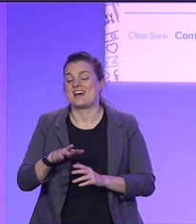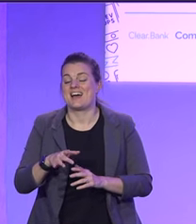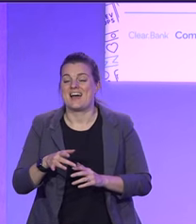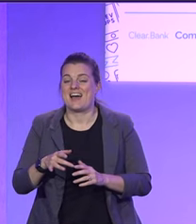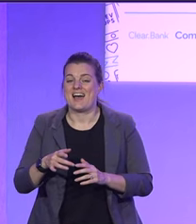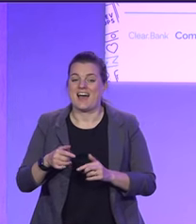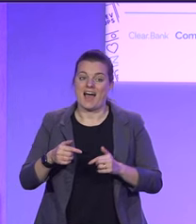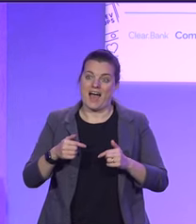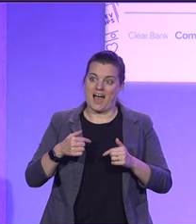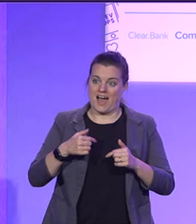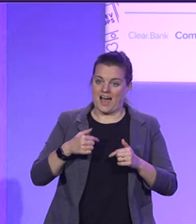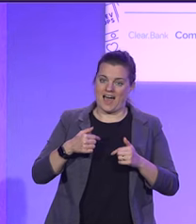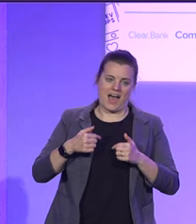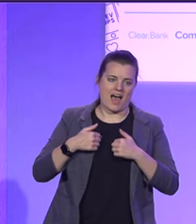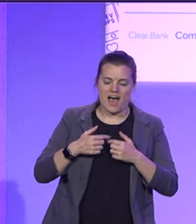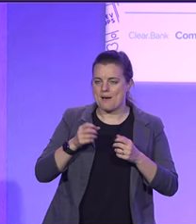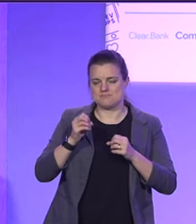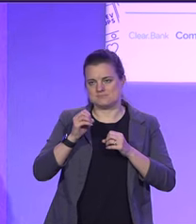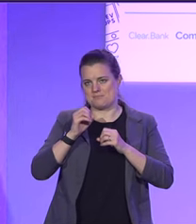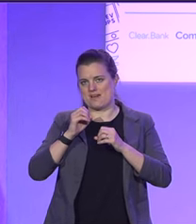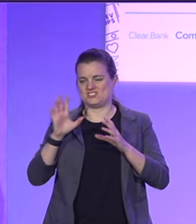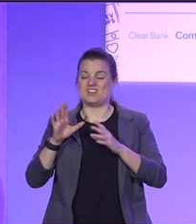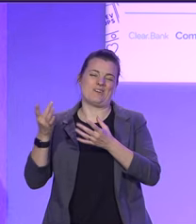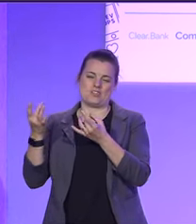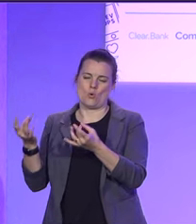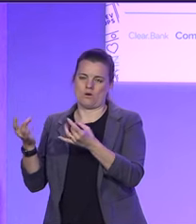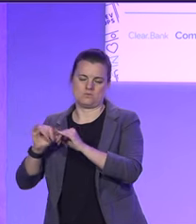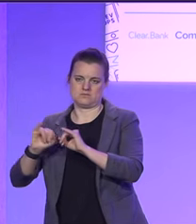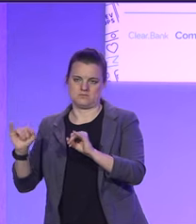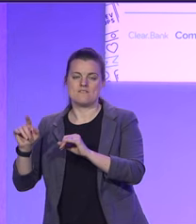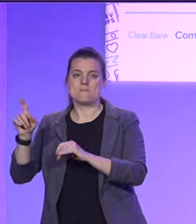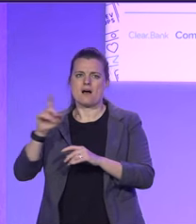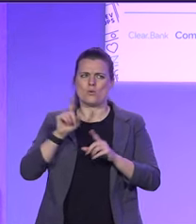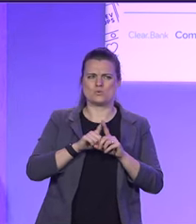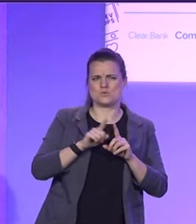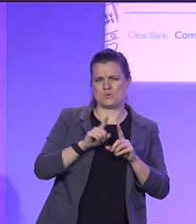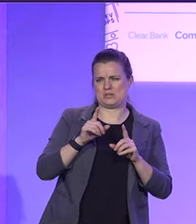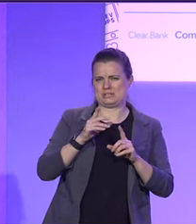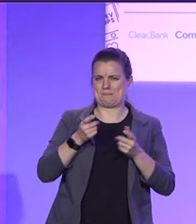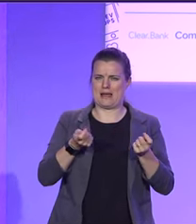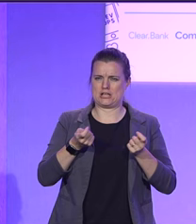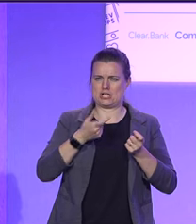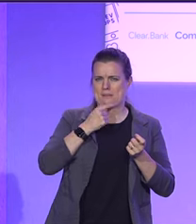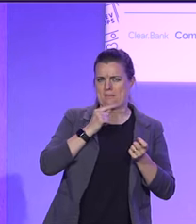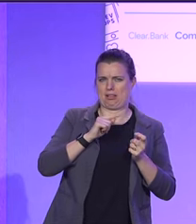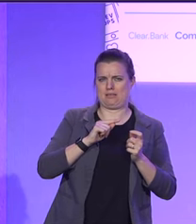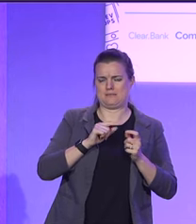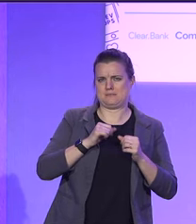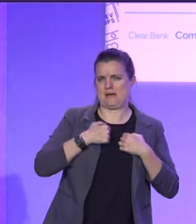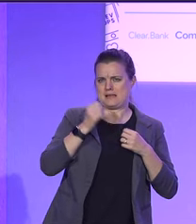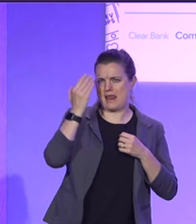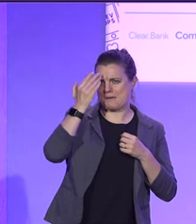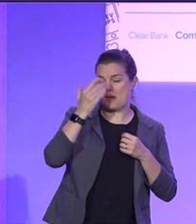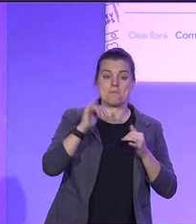way, not managing people. I love people, I just don't think I'm a very good manager. But anyways, you can utilize it in different ways. But I hope that was useful. I